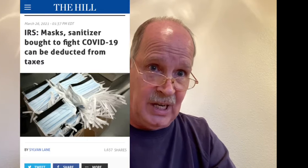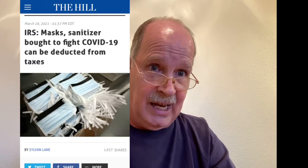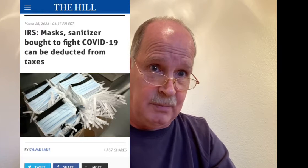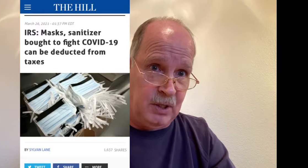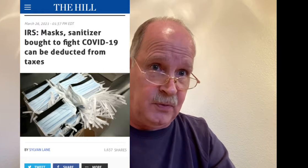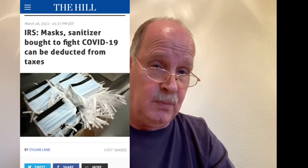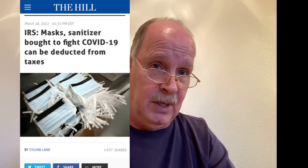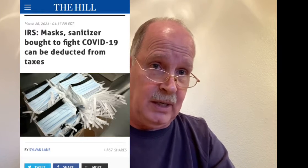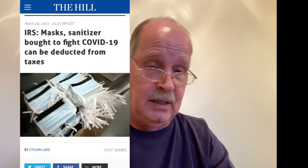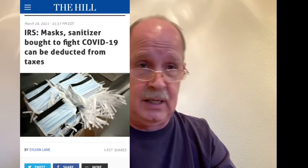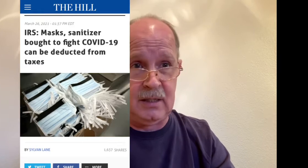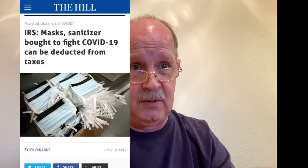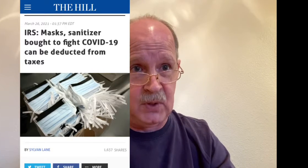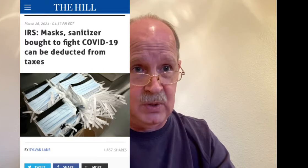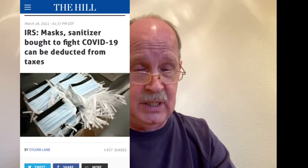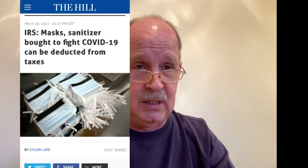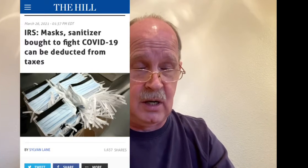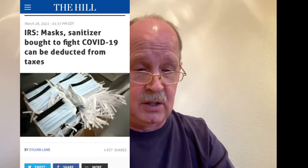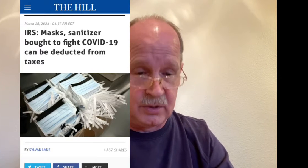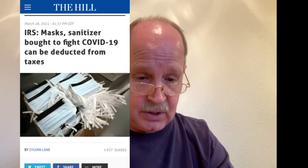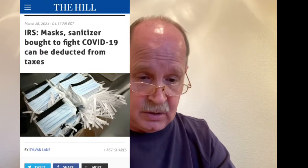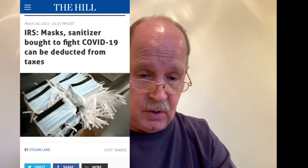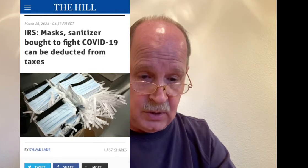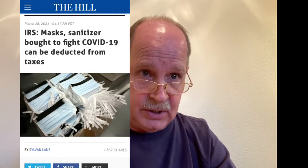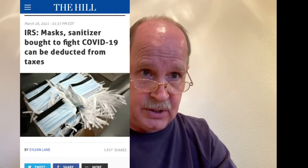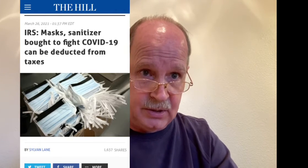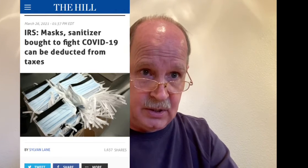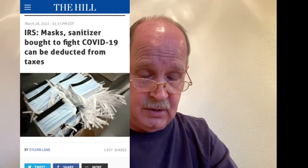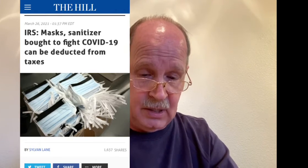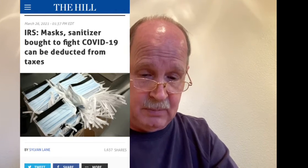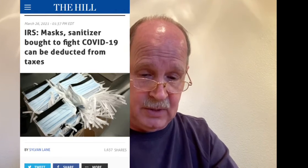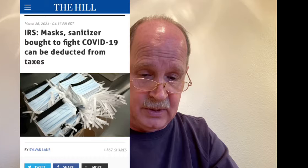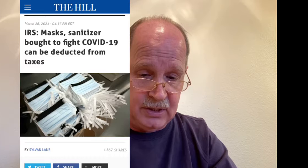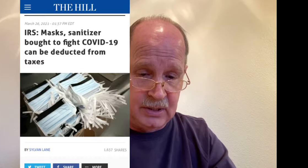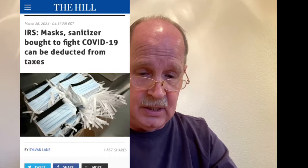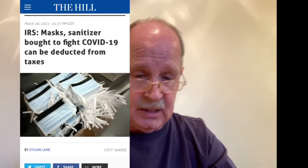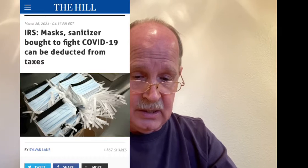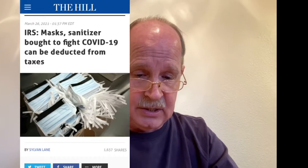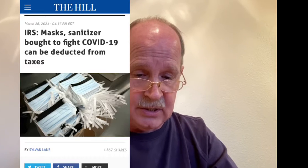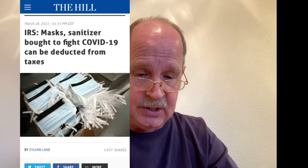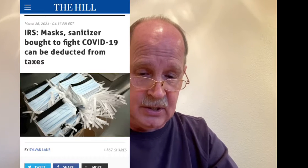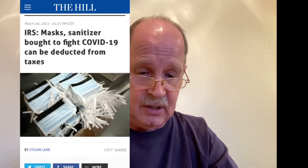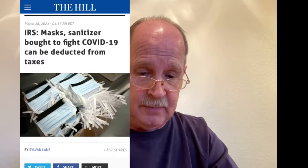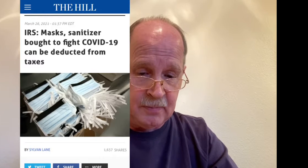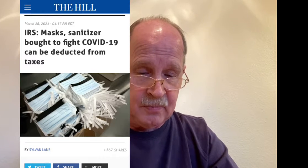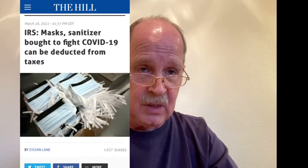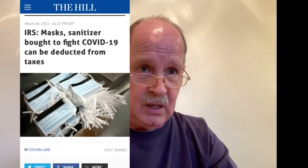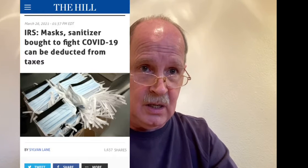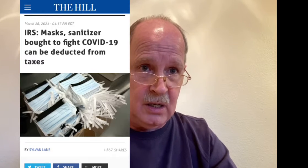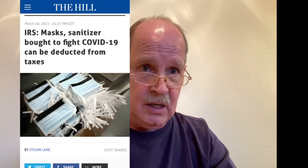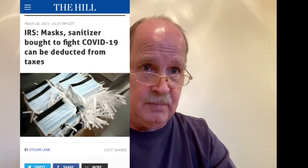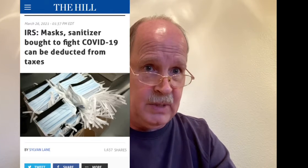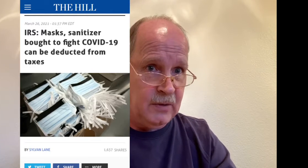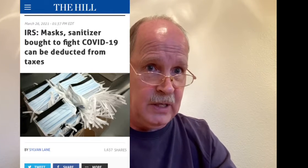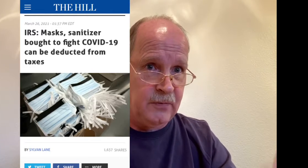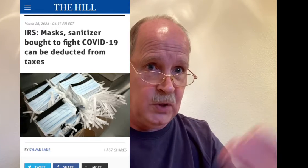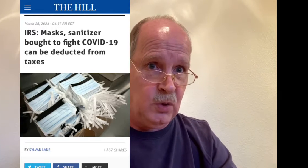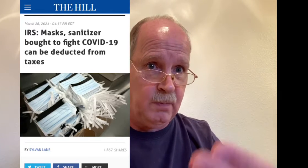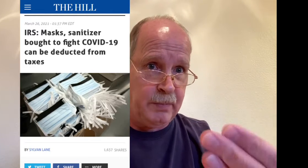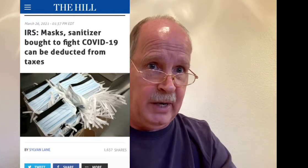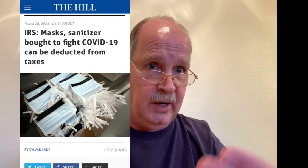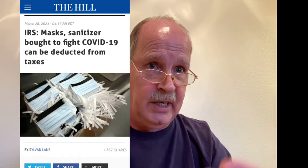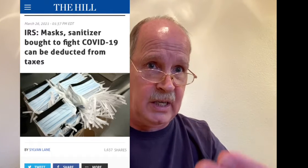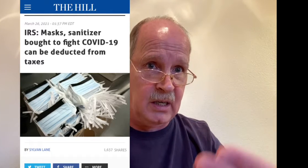this slide, but if you and if you did, our condolences to you. I mean this sincerely. If